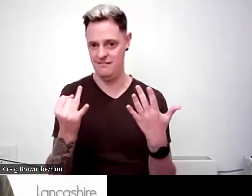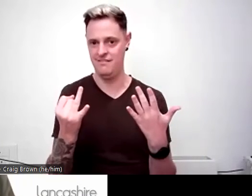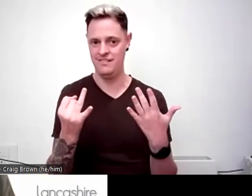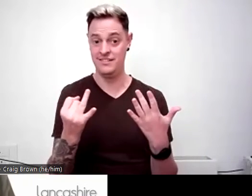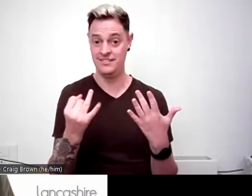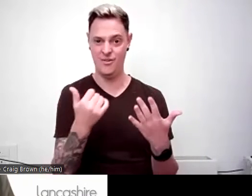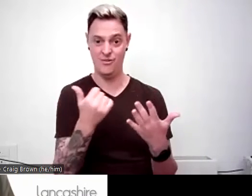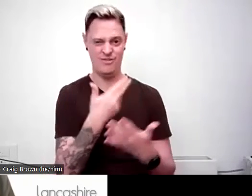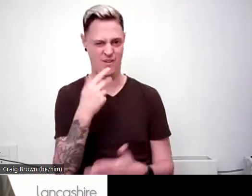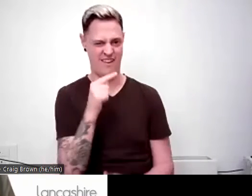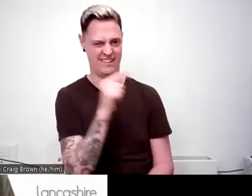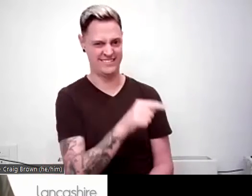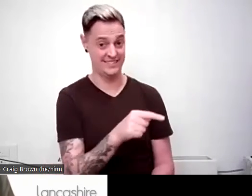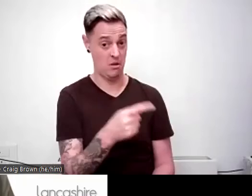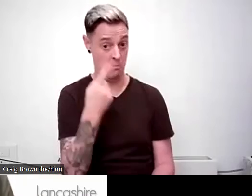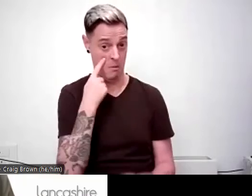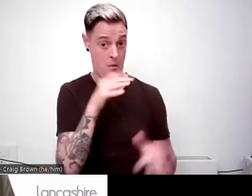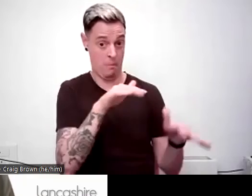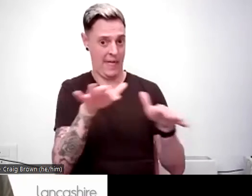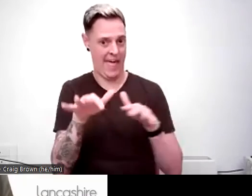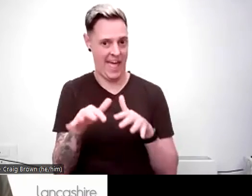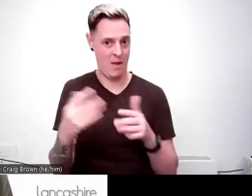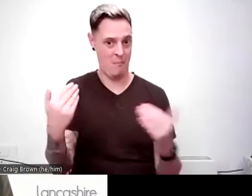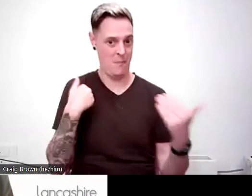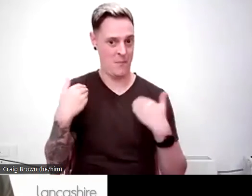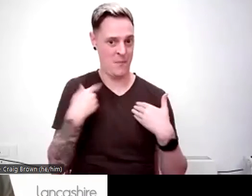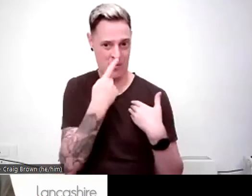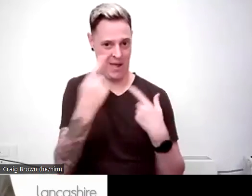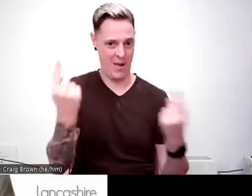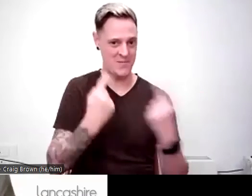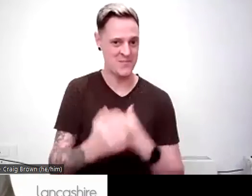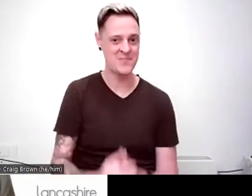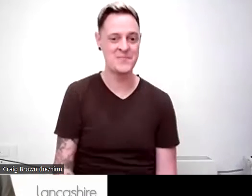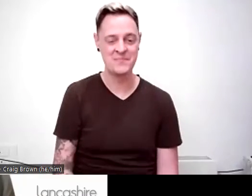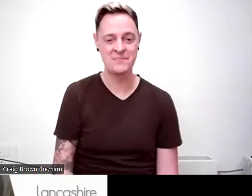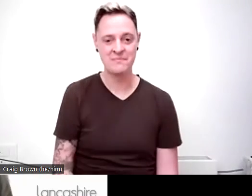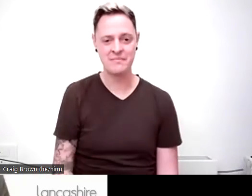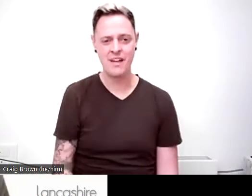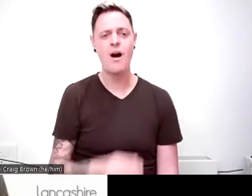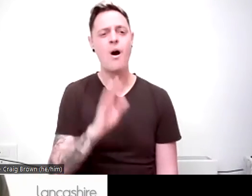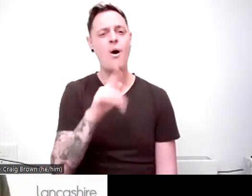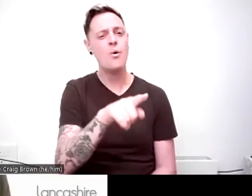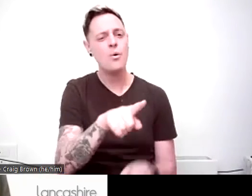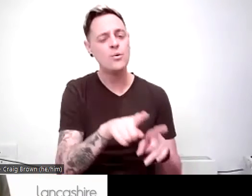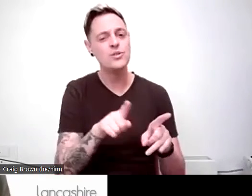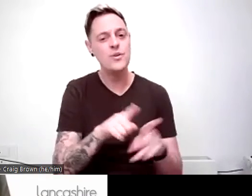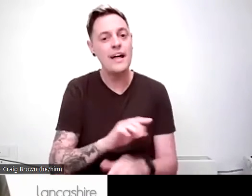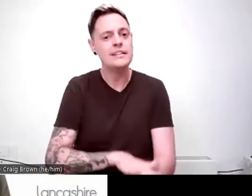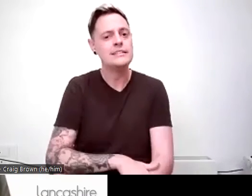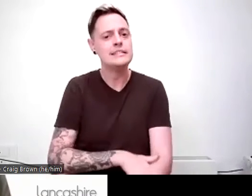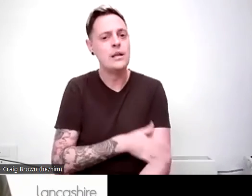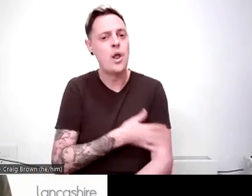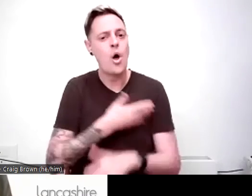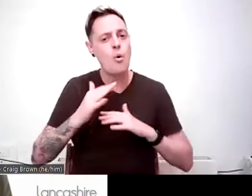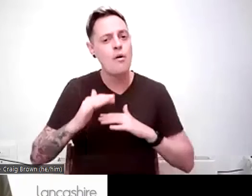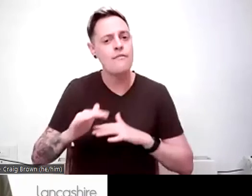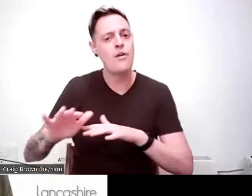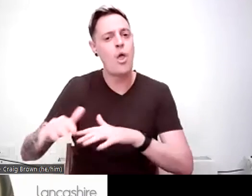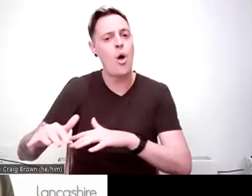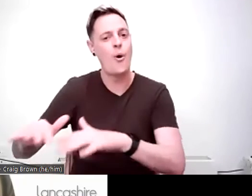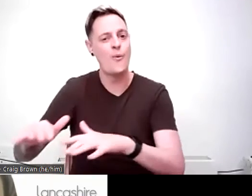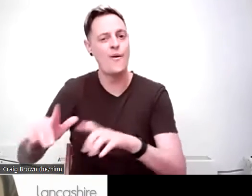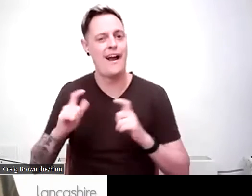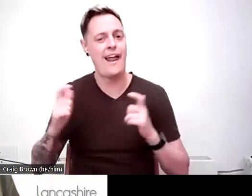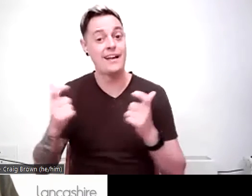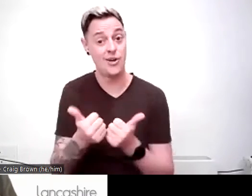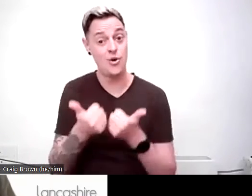yeah, that's where you can find me. And the slow flow class even is really good for beginners, isn't it?